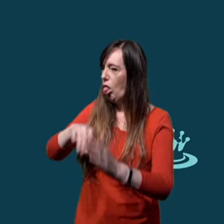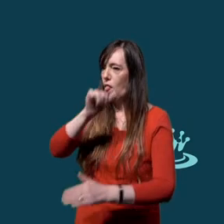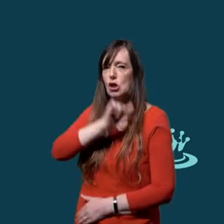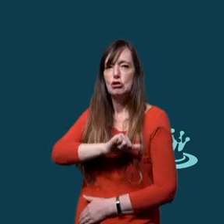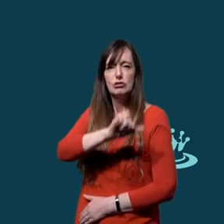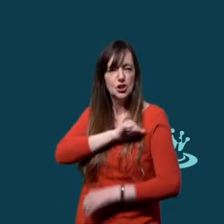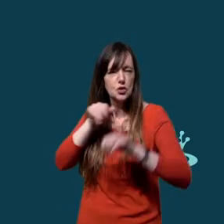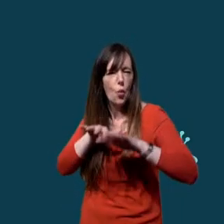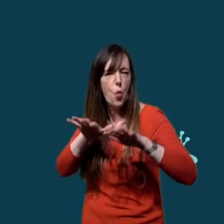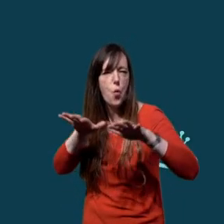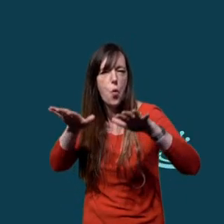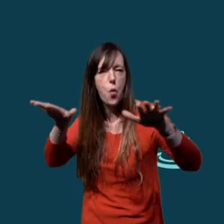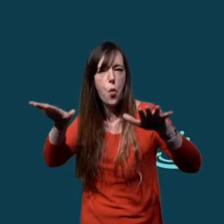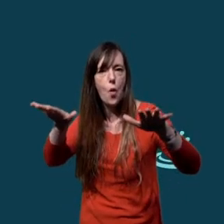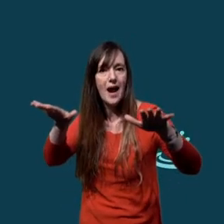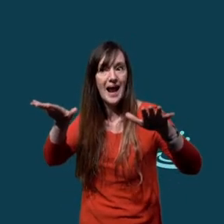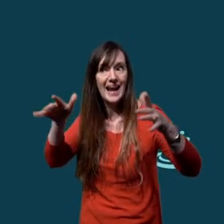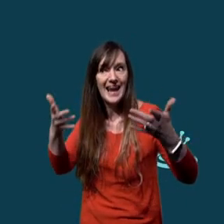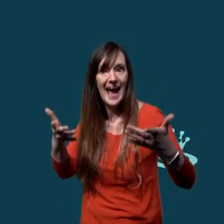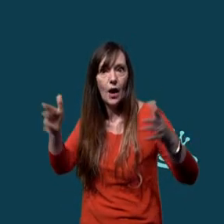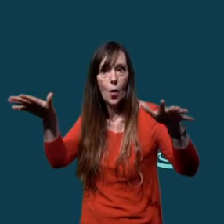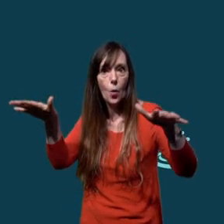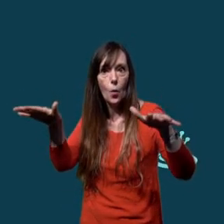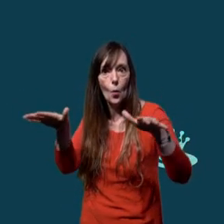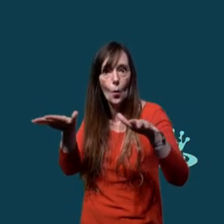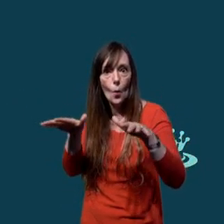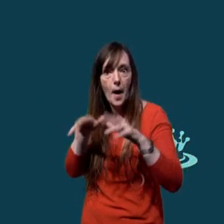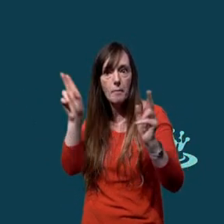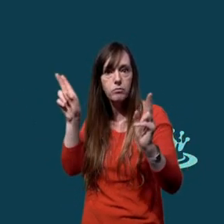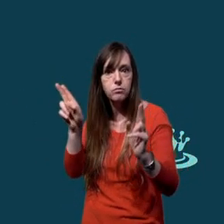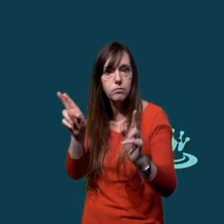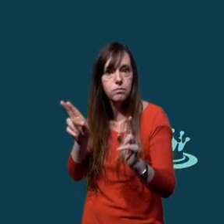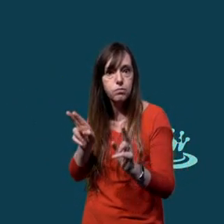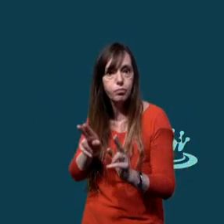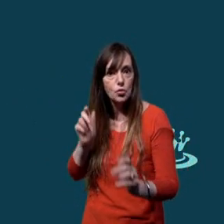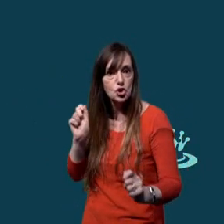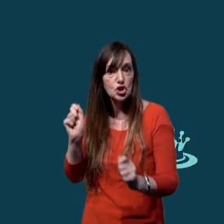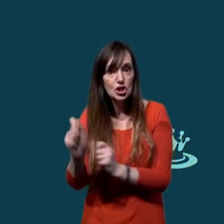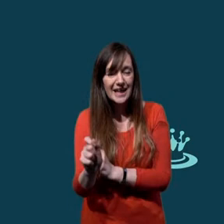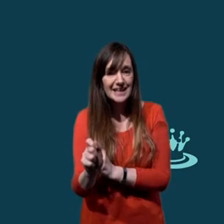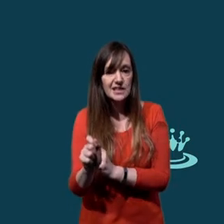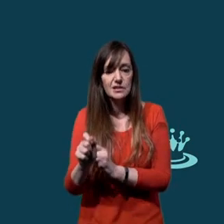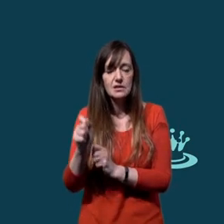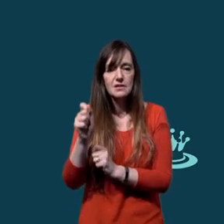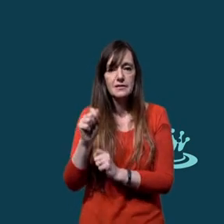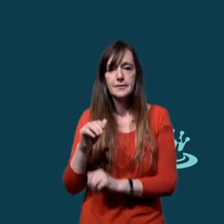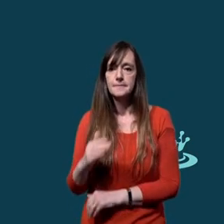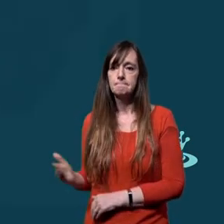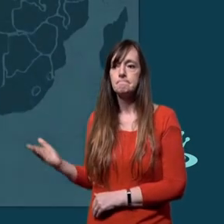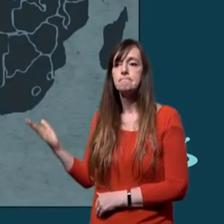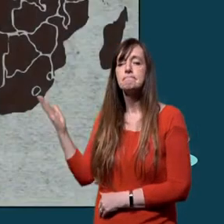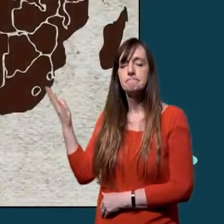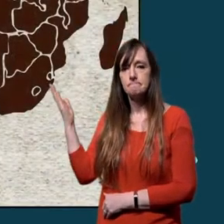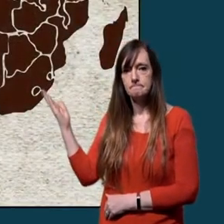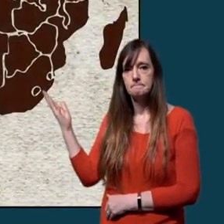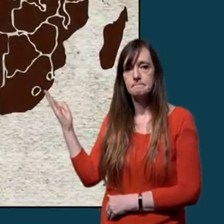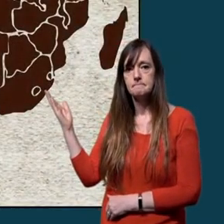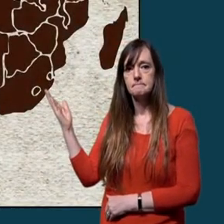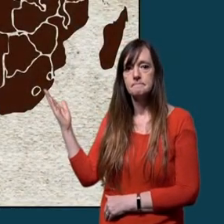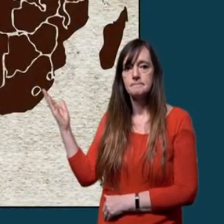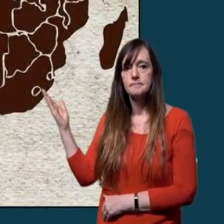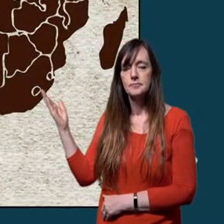faith, that is fast changing. In fact, on the next slide, it's a similar one to the first one you saw